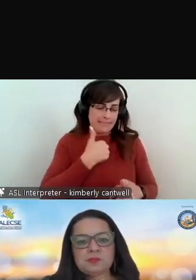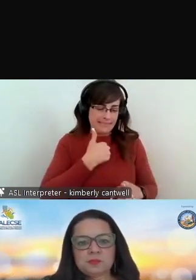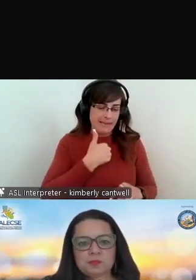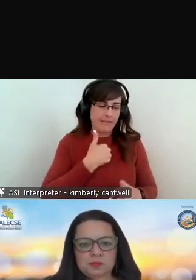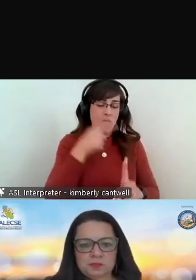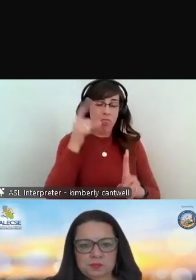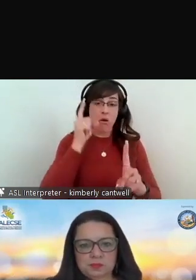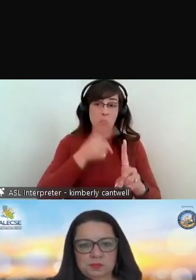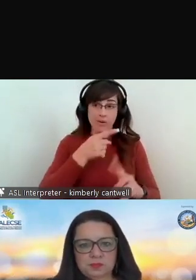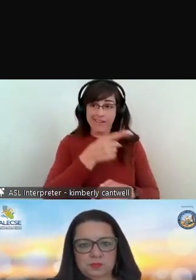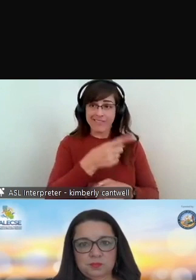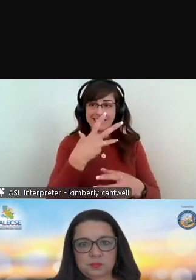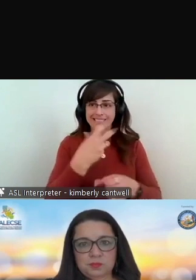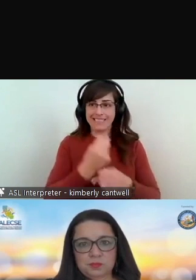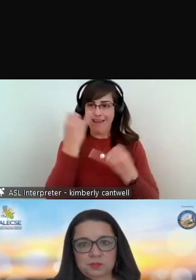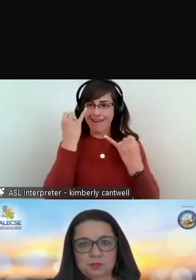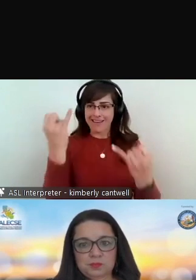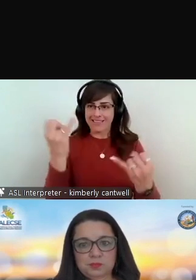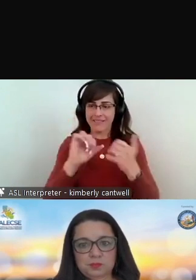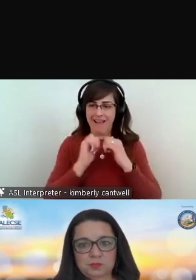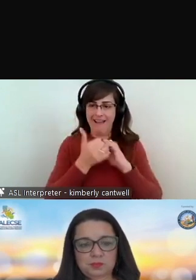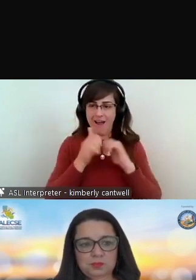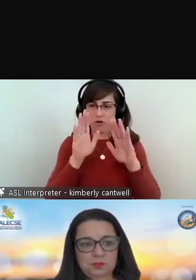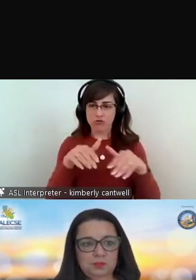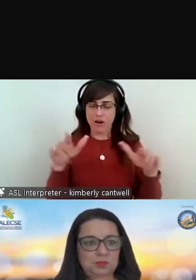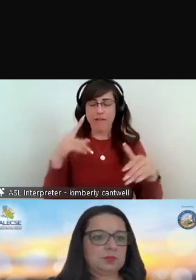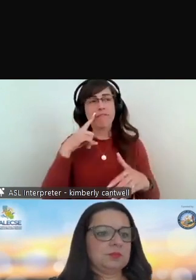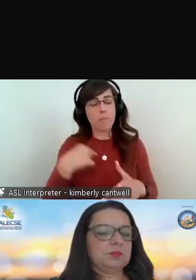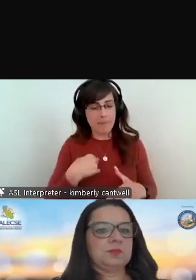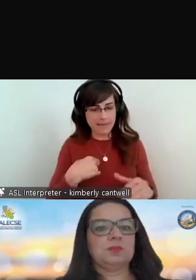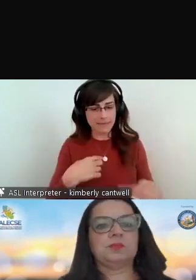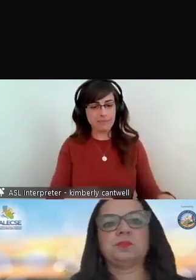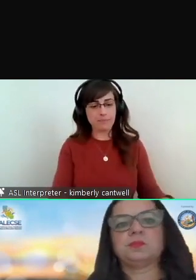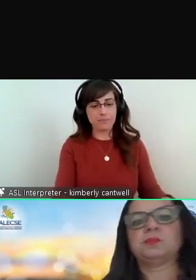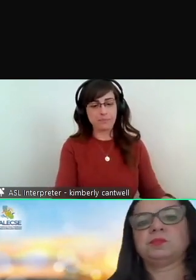the point of this is to get an idea of how the child, for me,